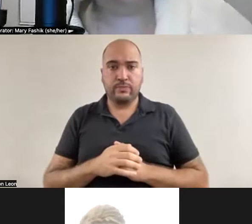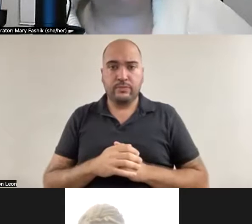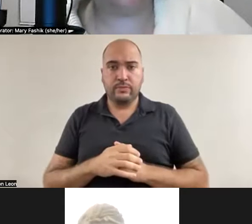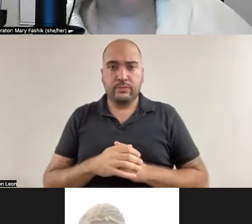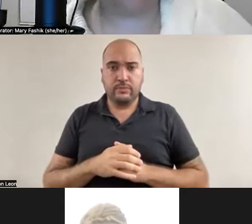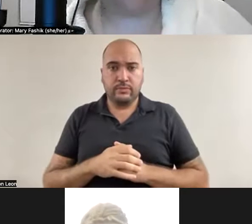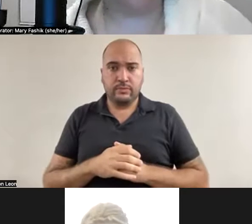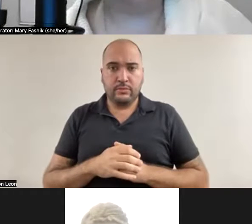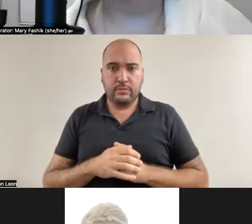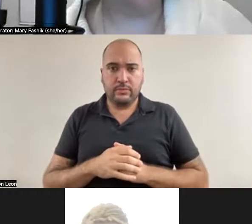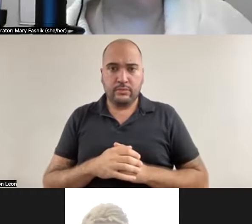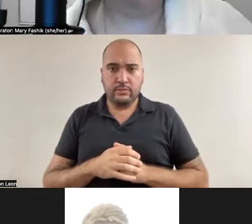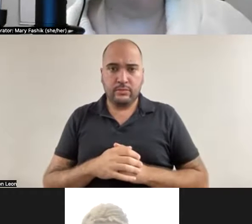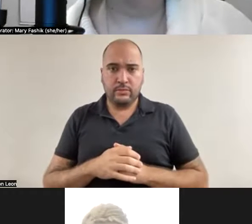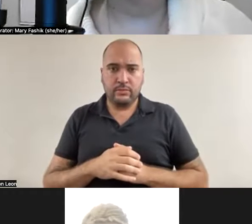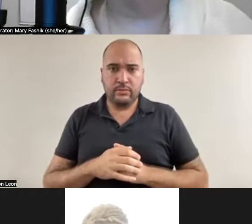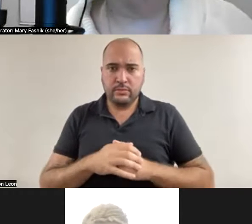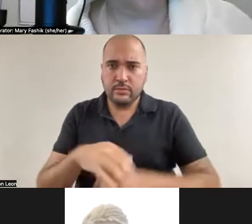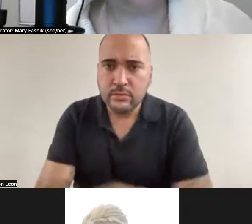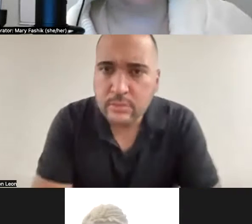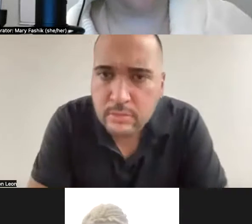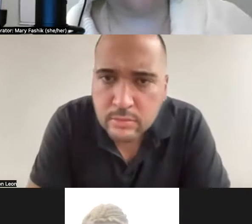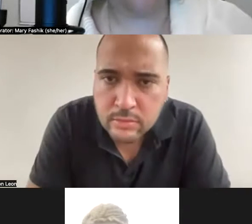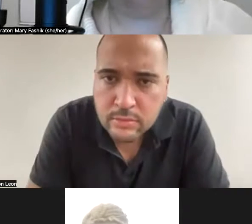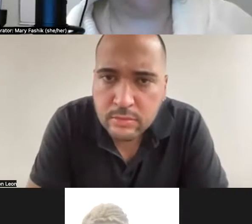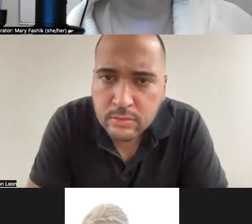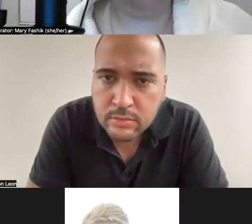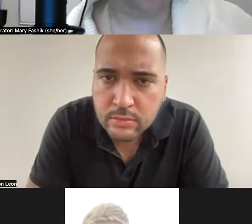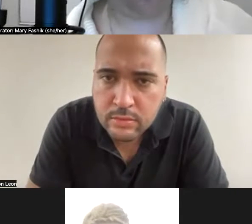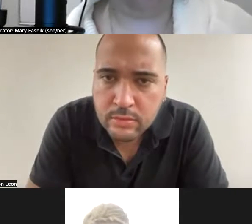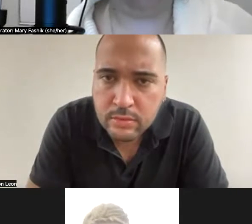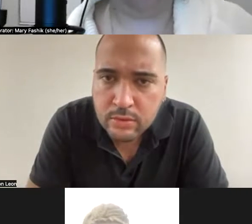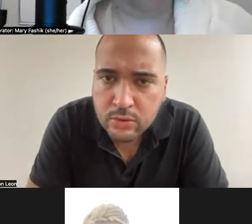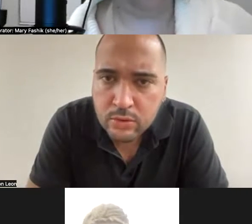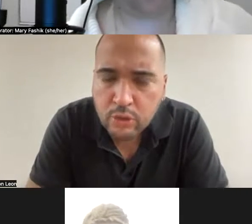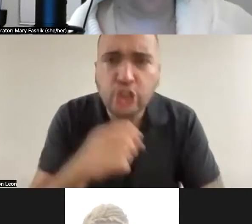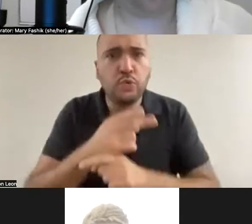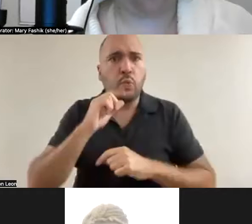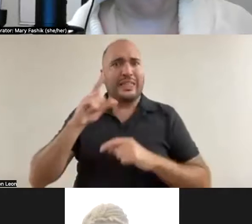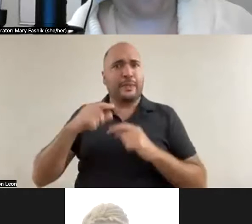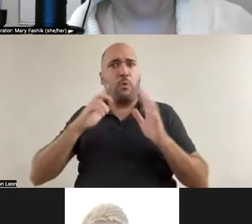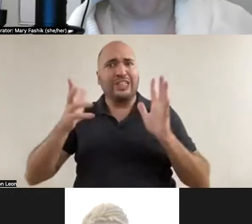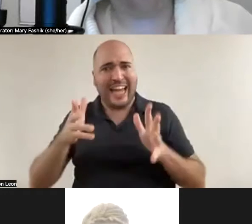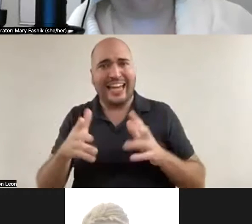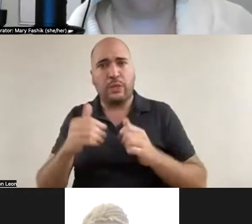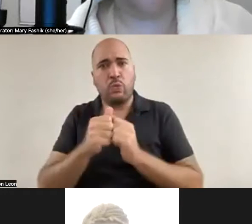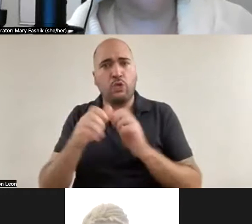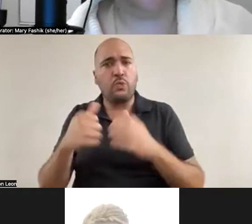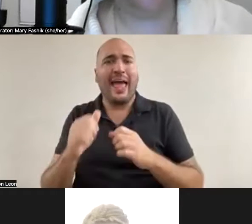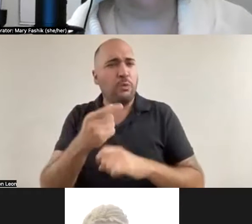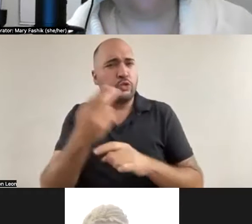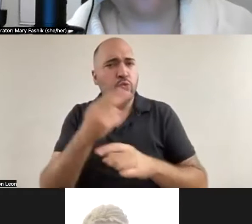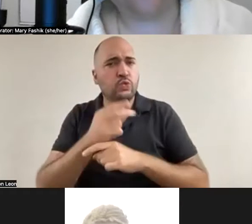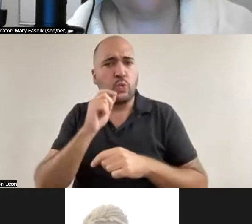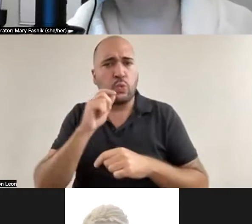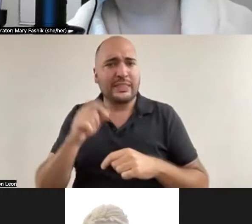use WhatsApp as just like for chatting between your group, or how are you